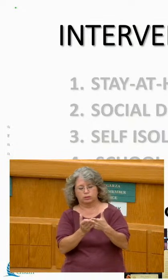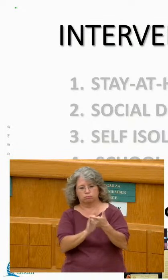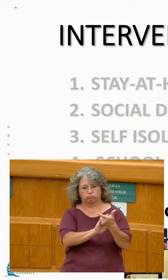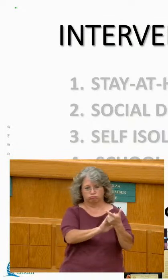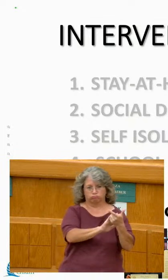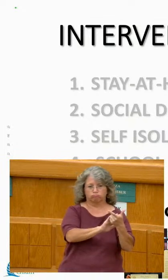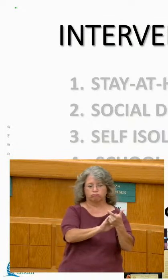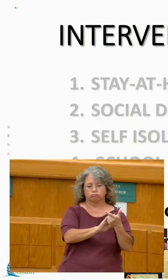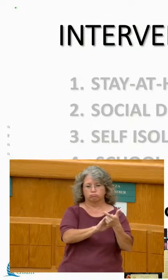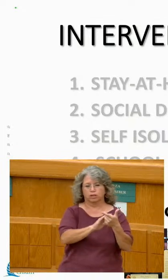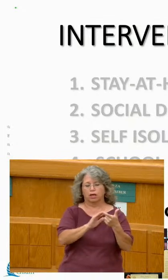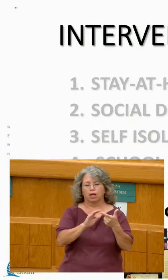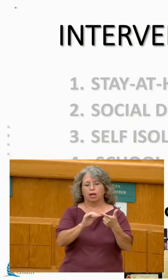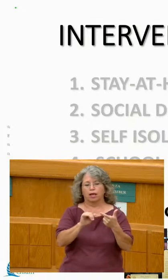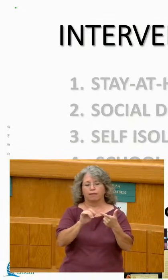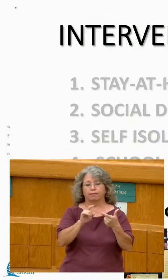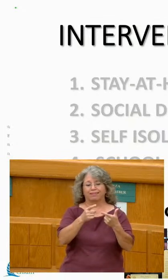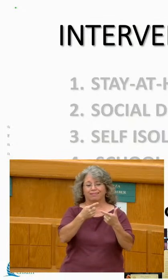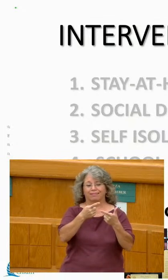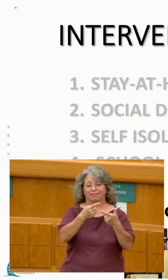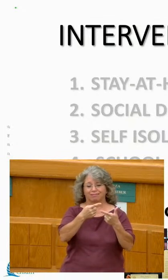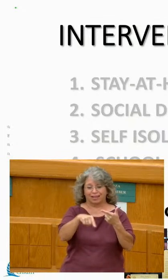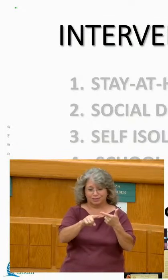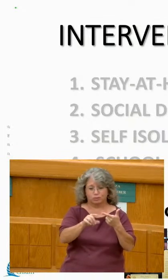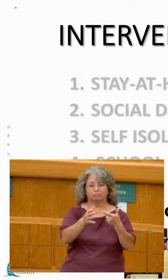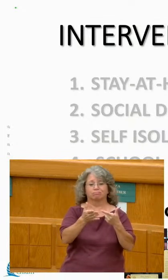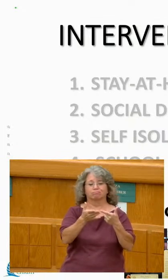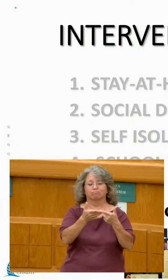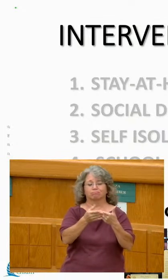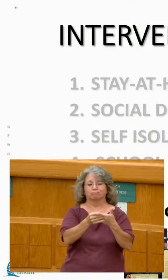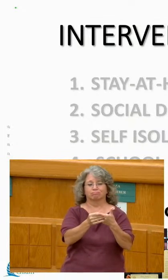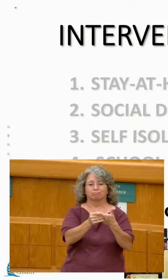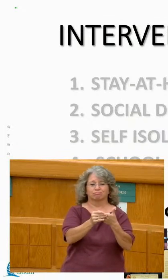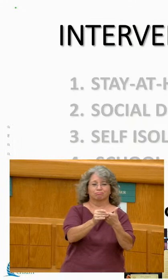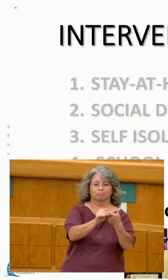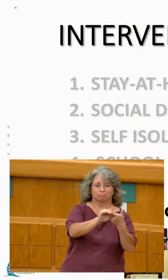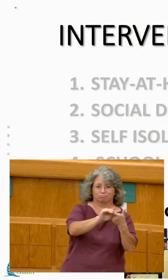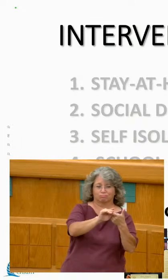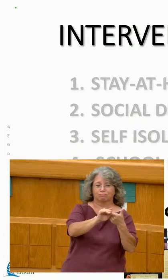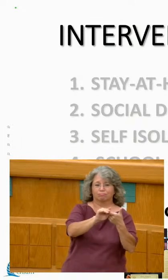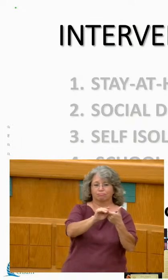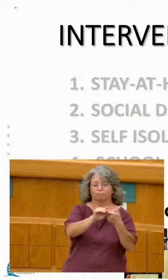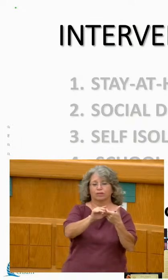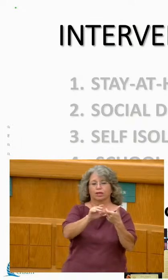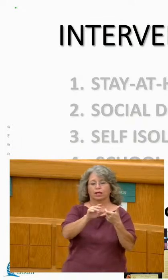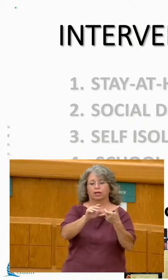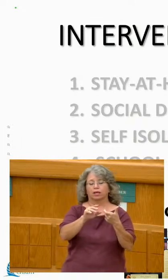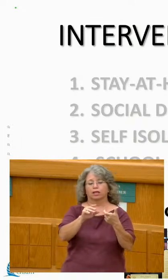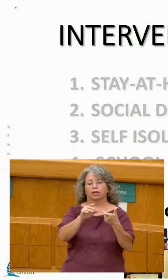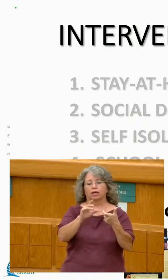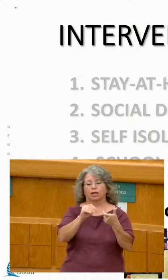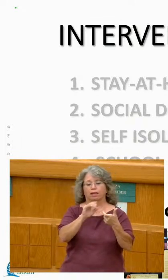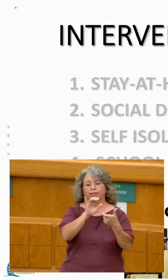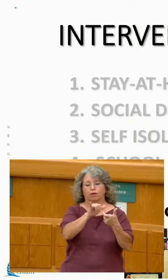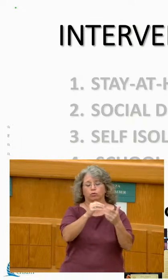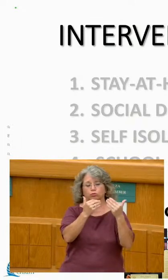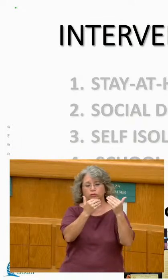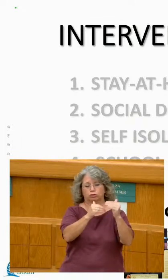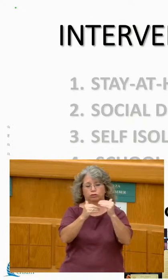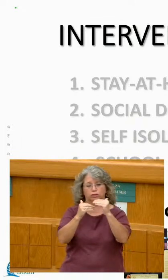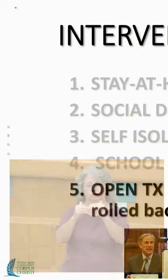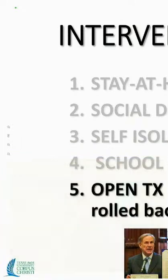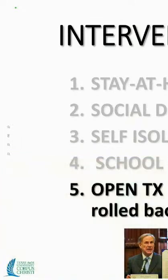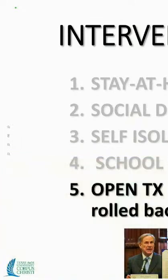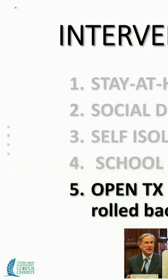repealed, and then a week later, Open Texas Phase 2 was partially rolled back, and the restrictions have been